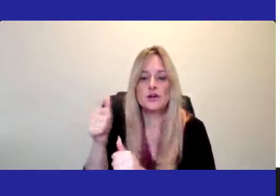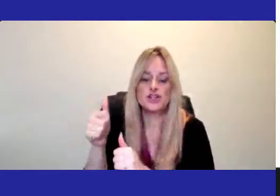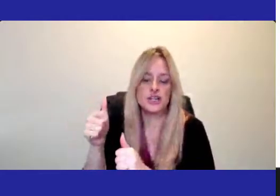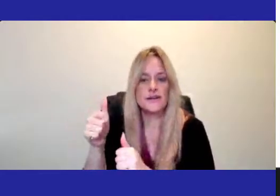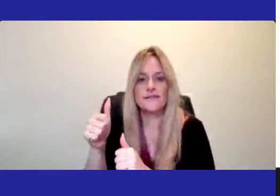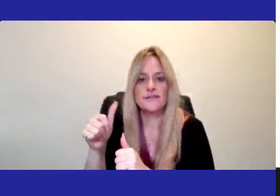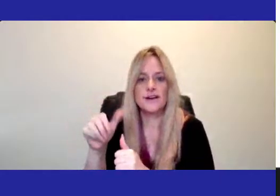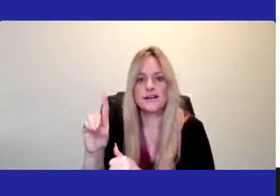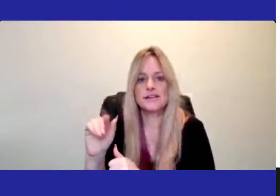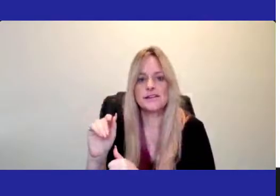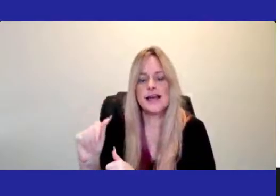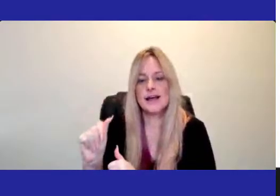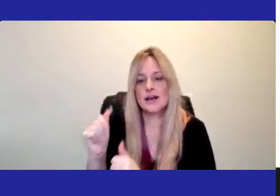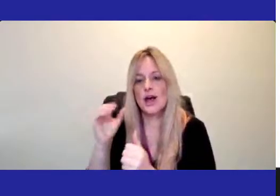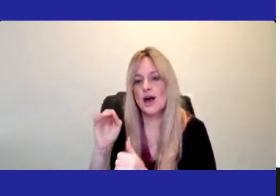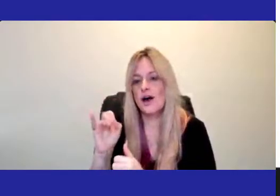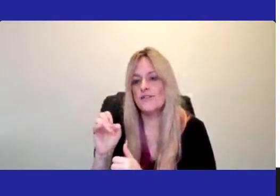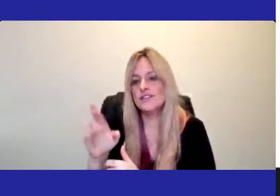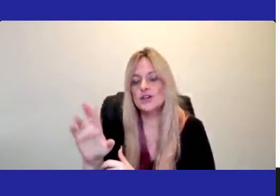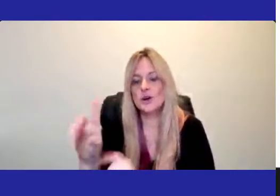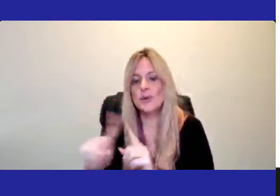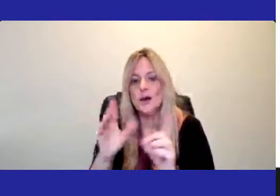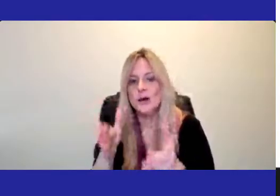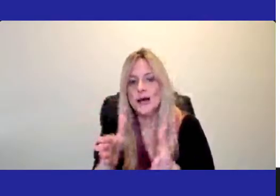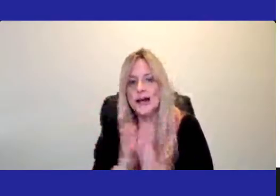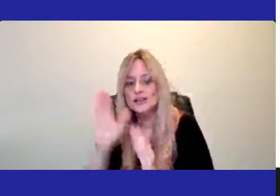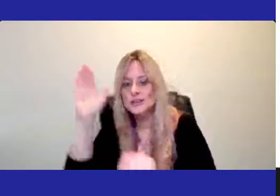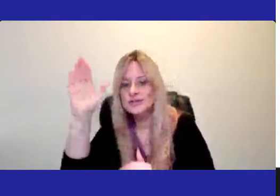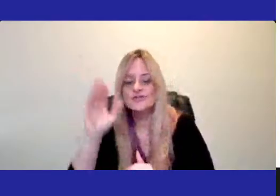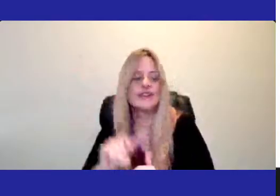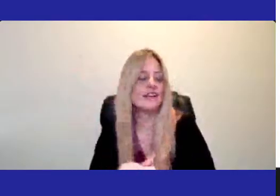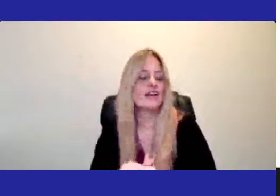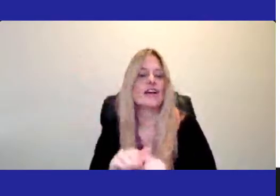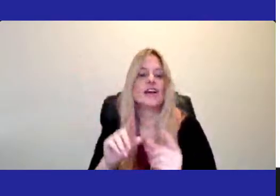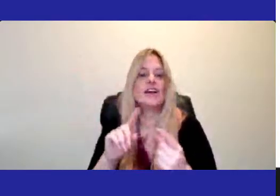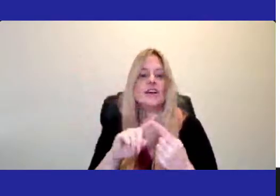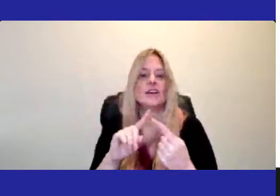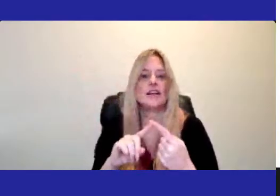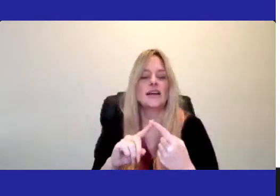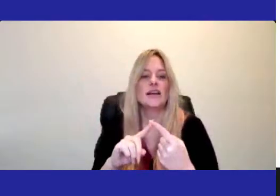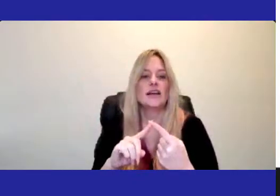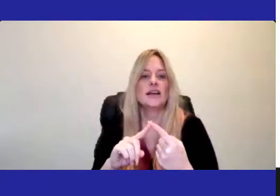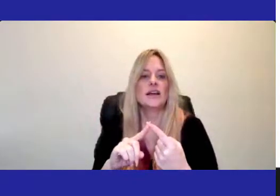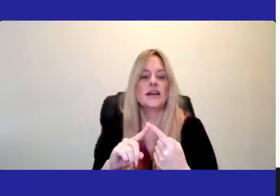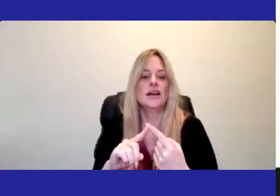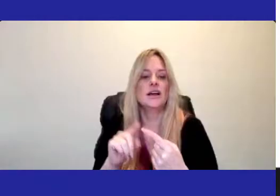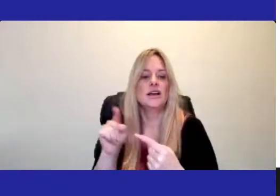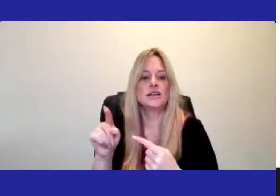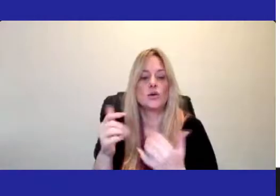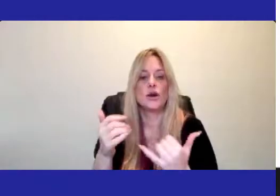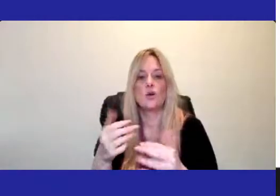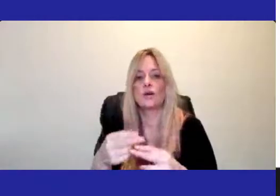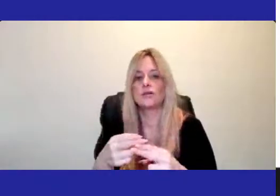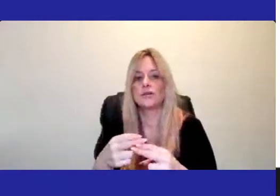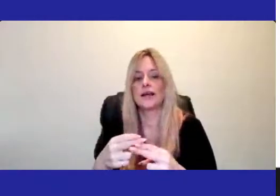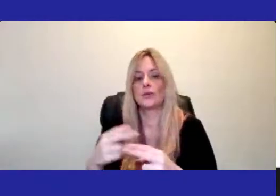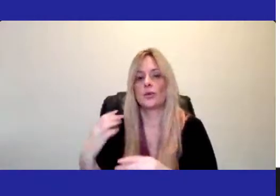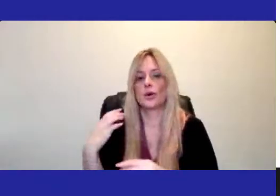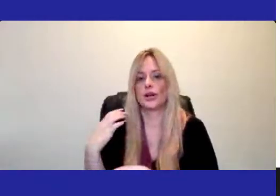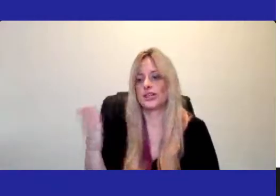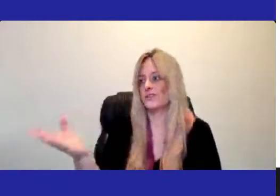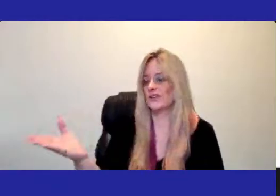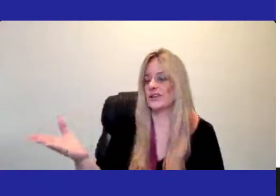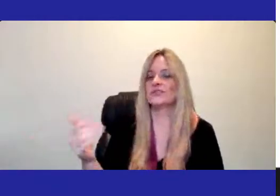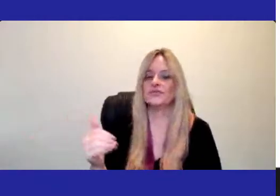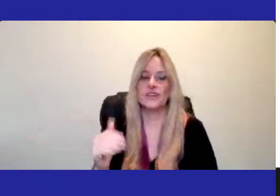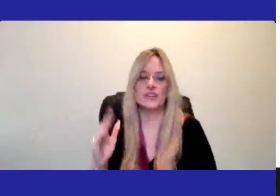have her raise her hand down here, Amu Minion, who is our interim chief. So just to bring that to